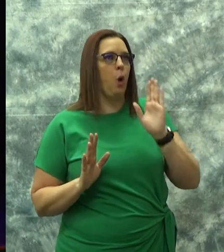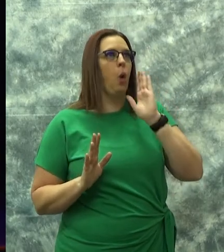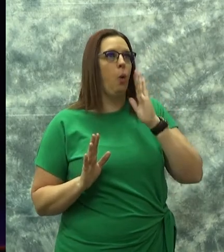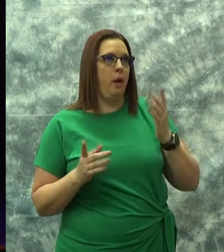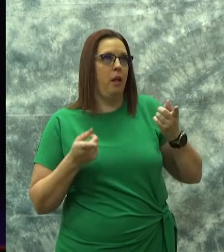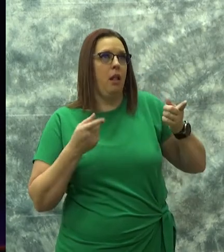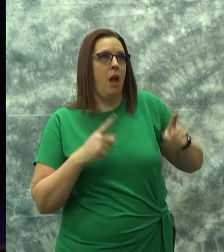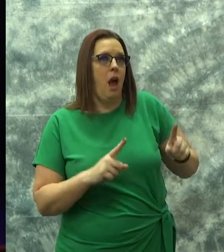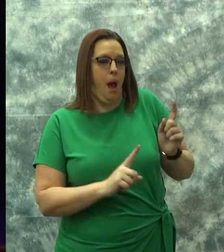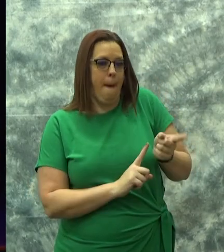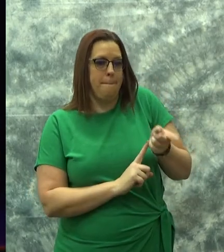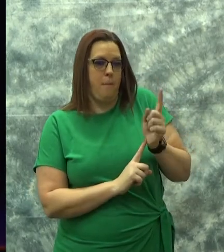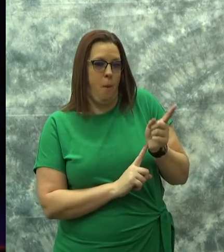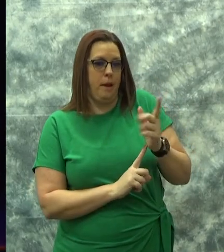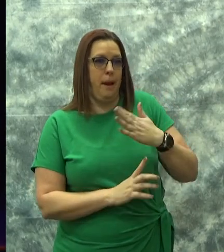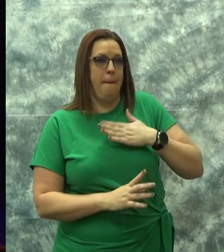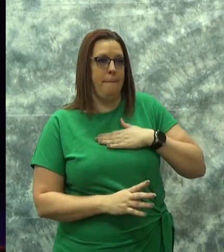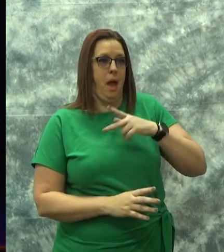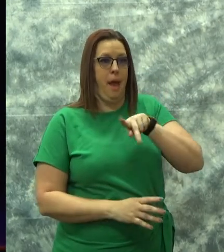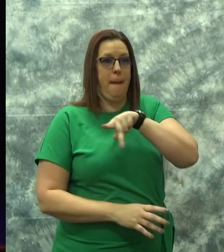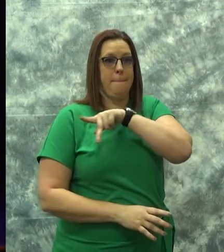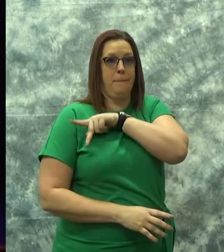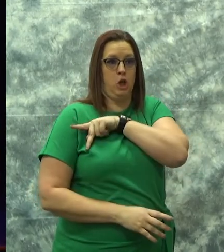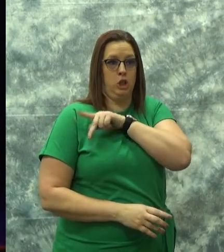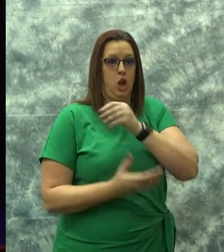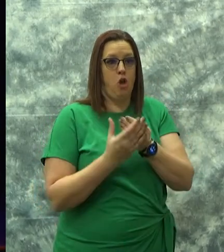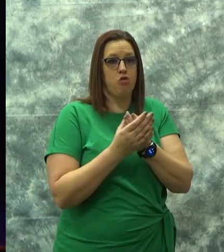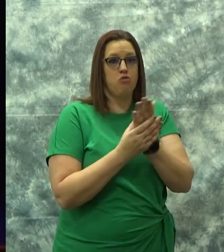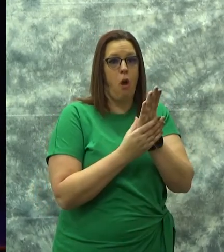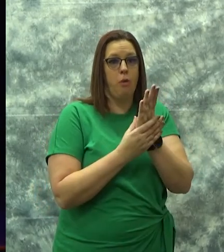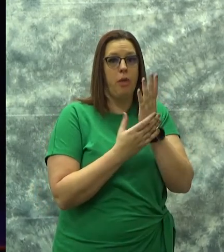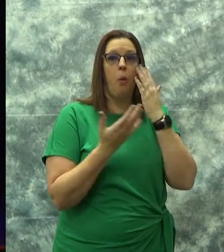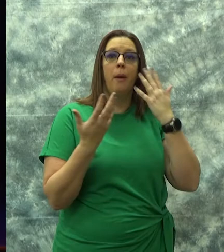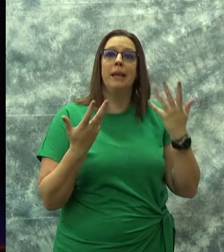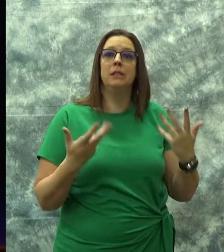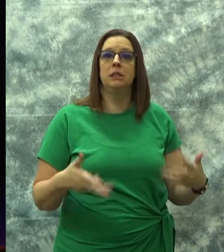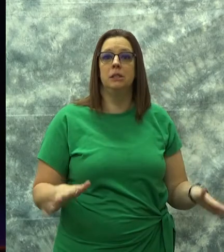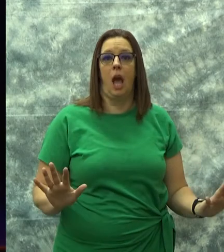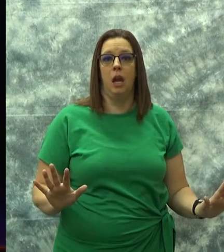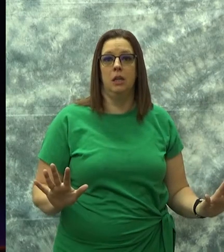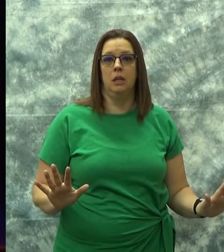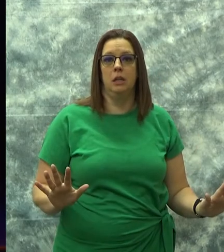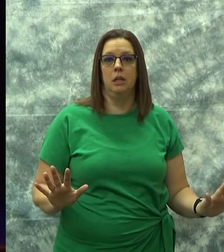to come this moment where all my personal growth will be done.